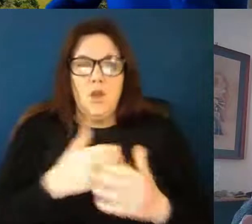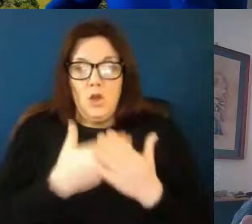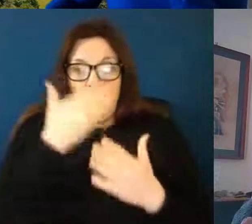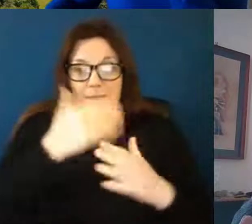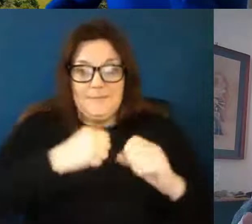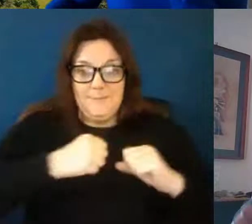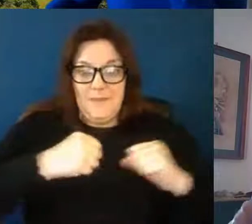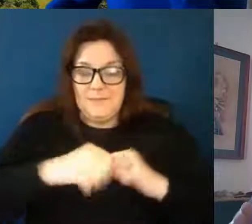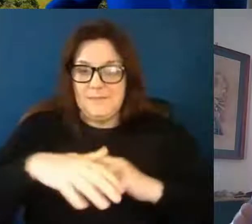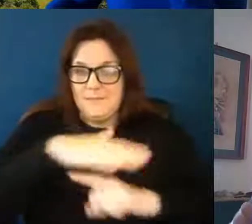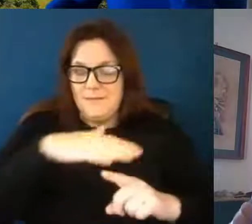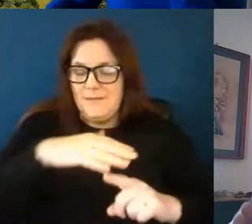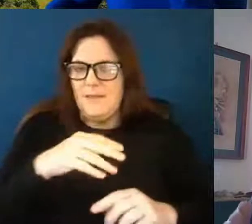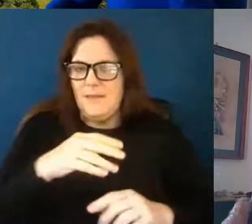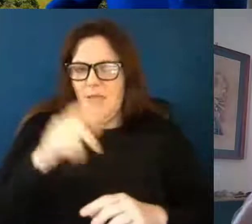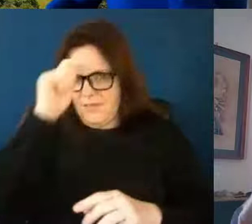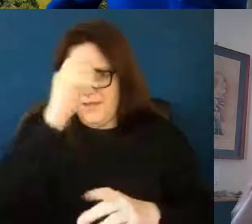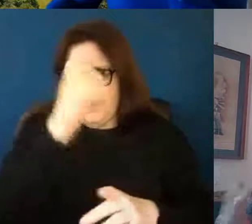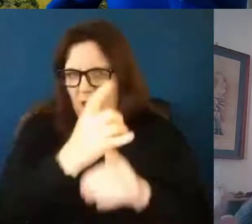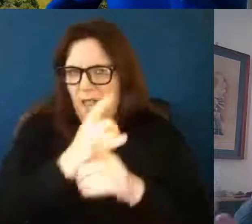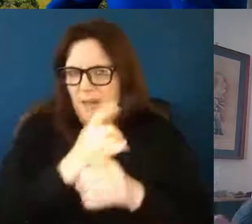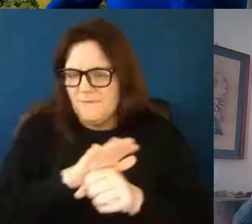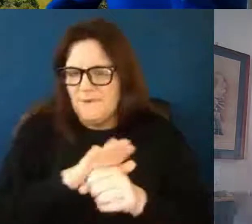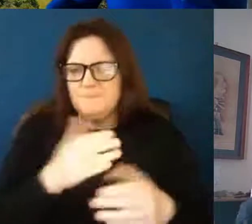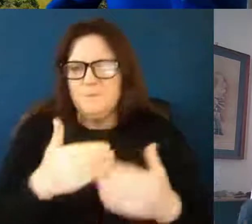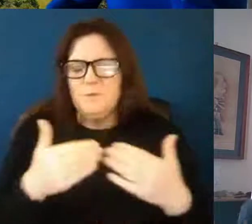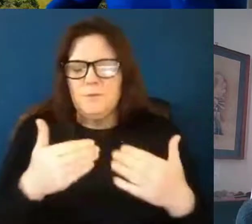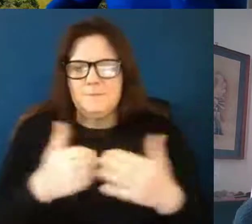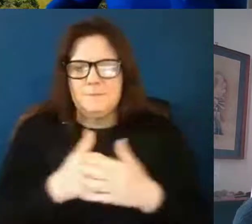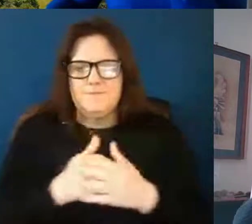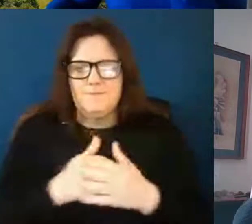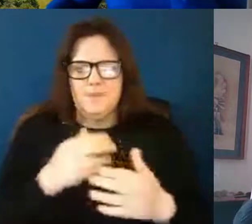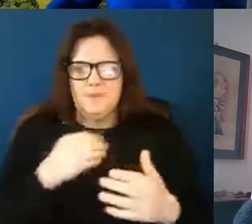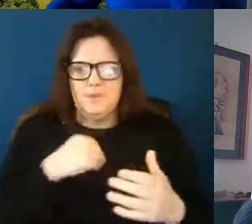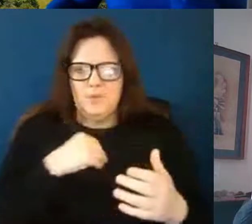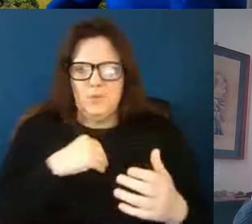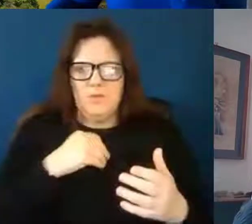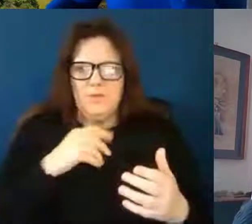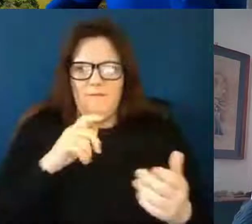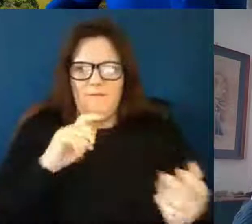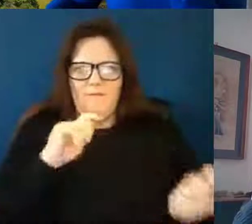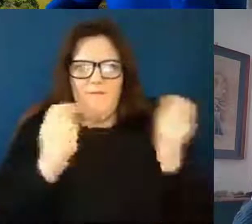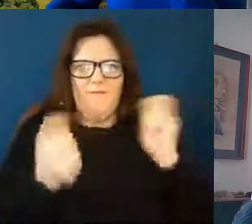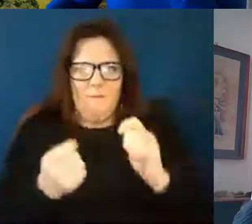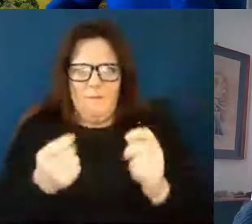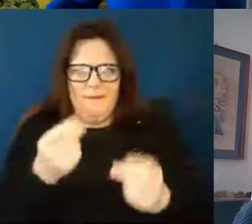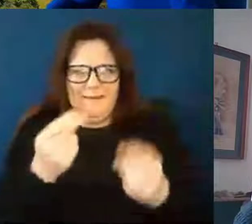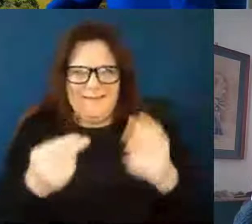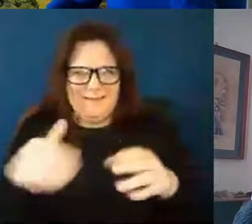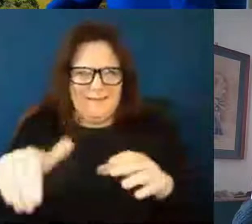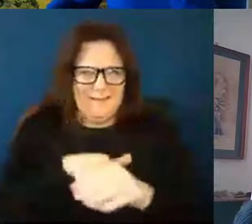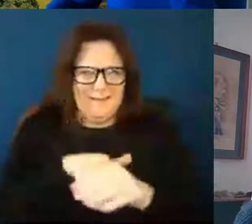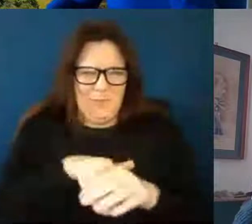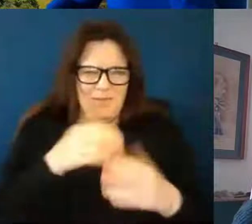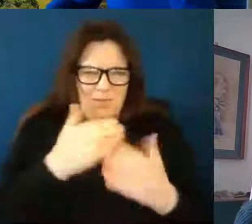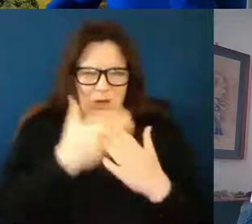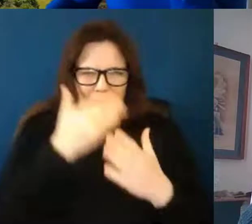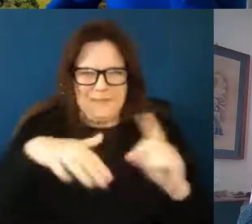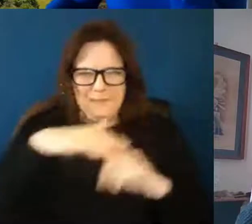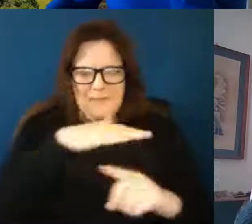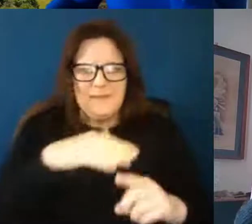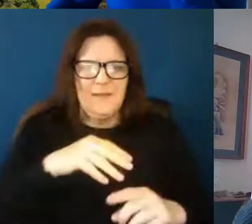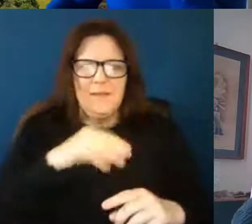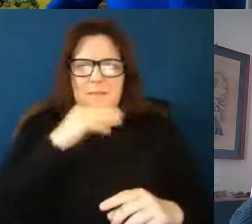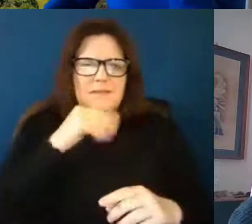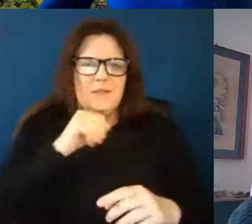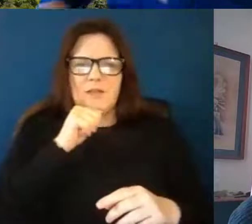is particularly helpful is to flip assessment into the learning space, because there's nothing quite